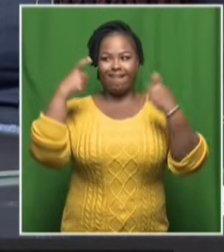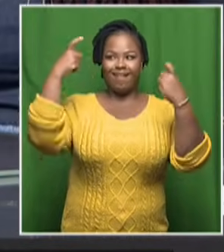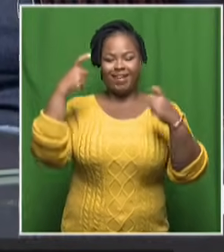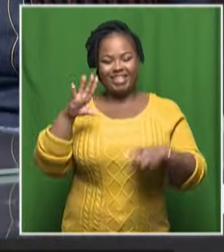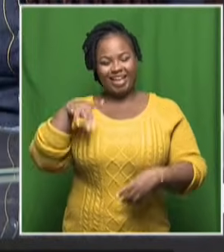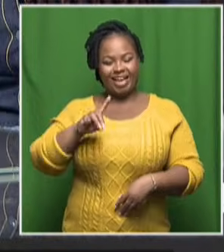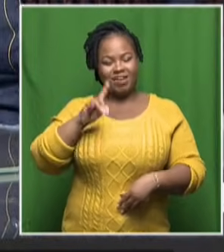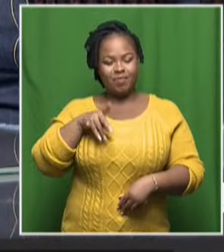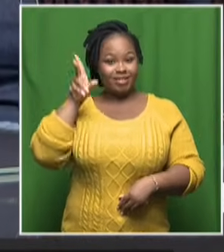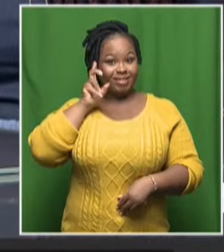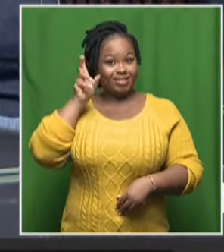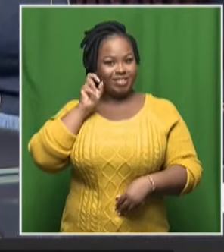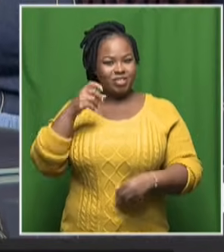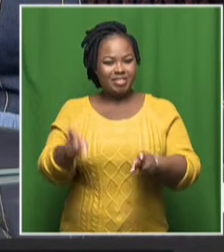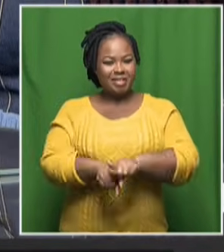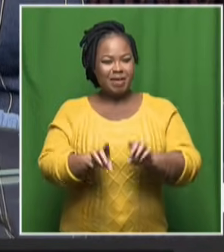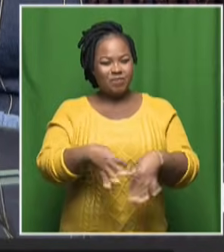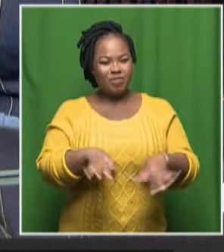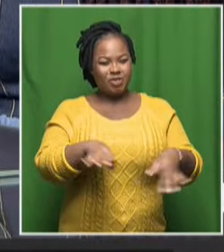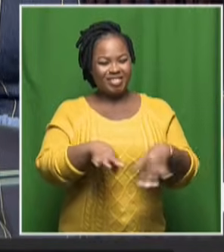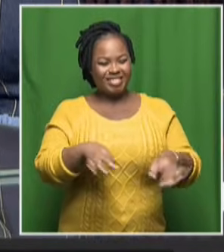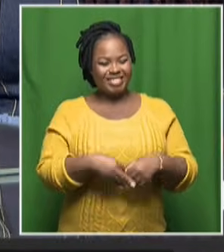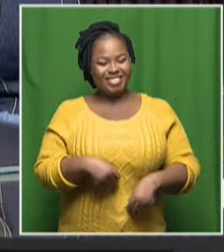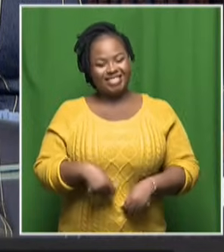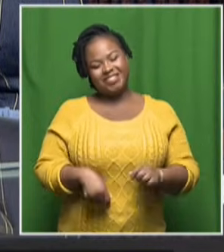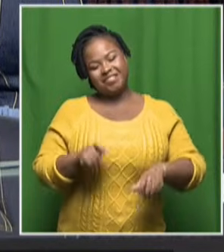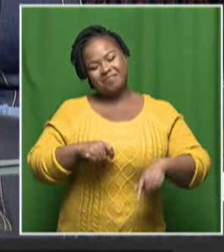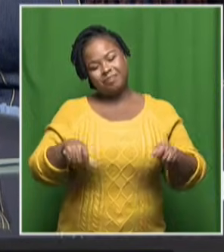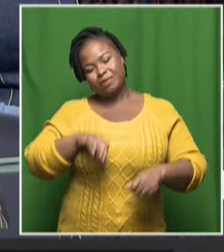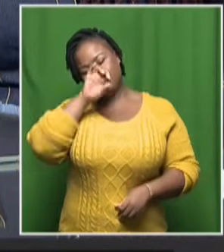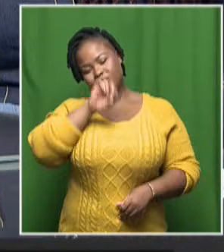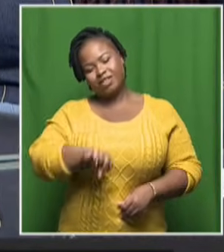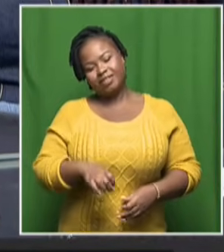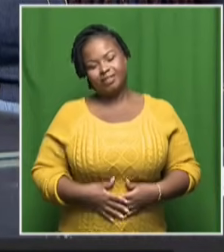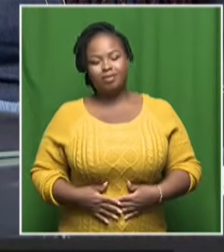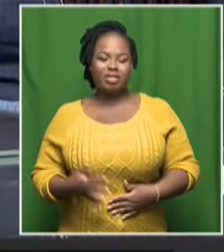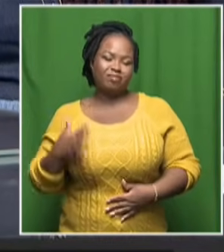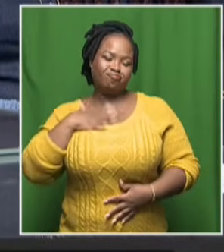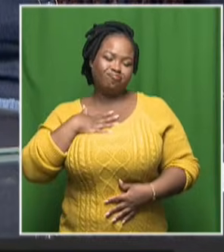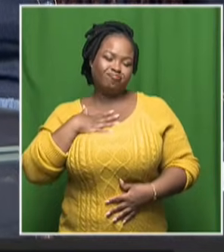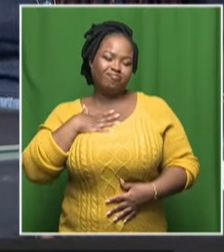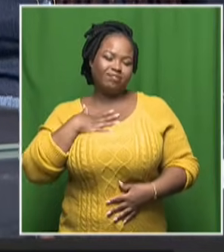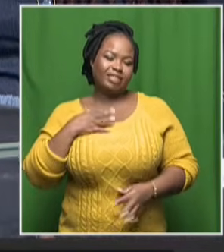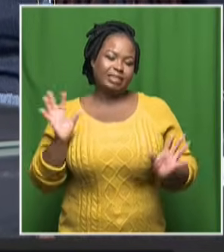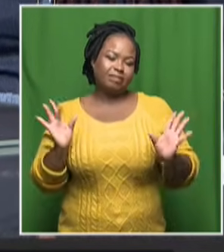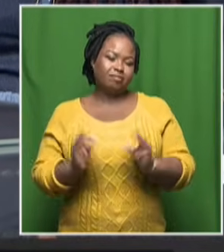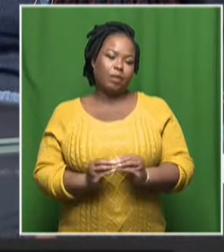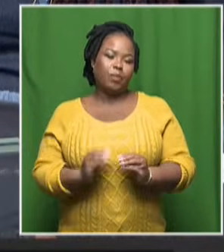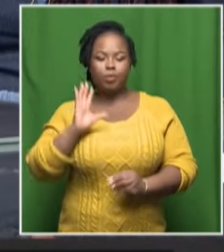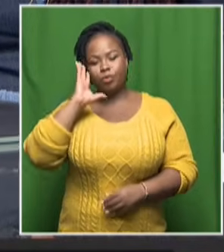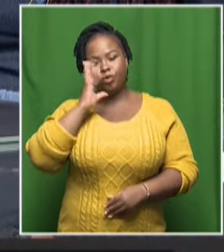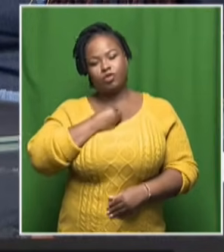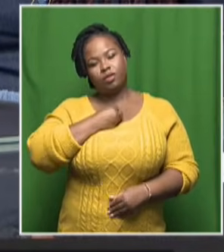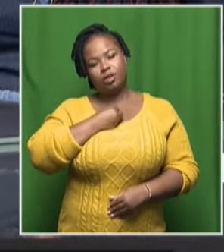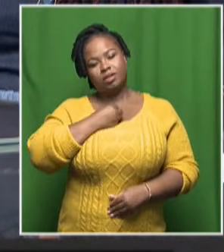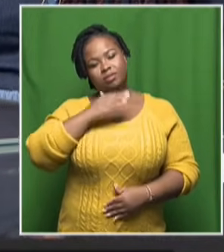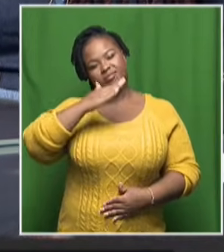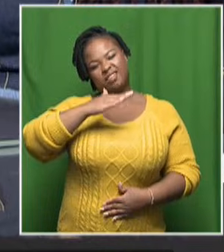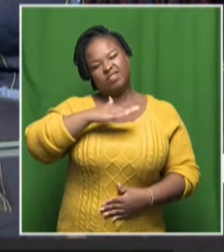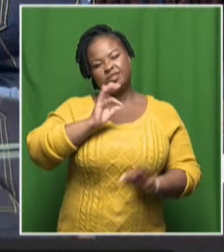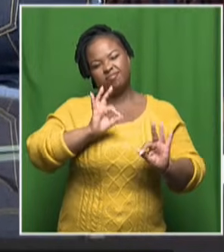it's like people, I think that's why people laugh, because the screaming and the animal, you know, as Lindy said, it's just a combination of beauty in the evening,